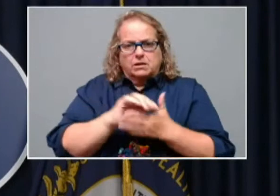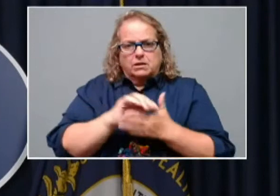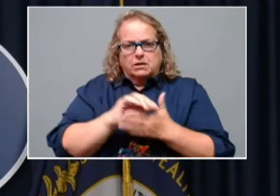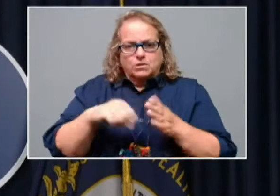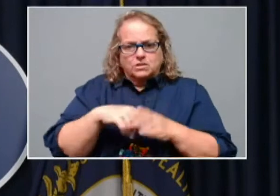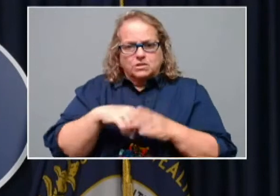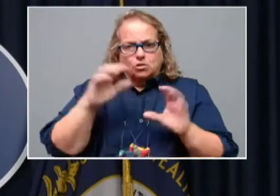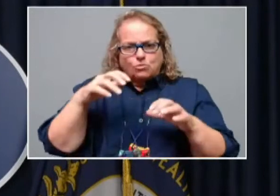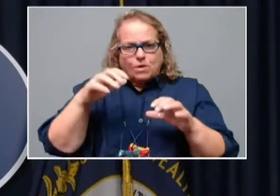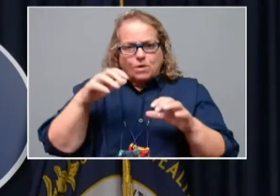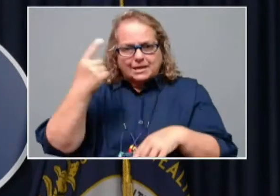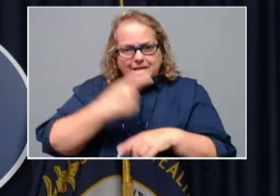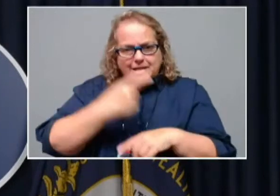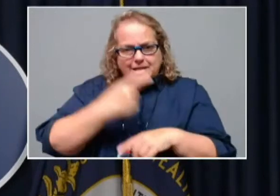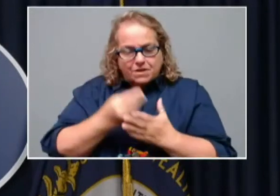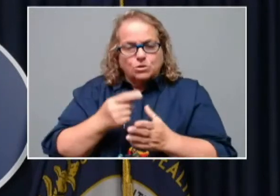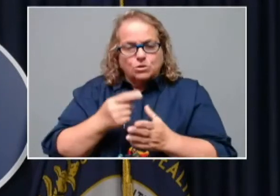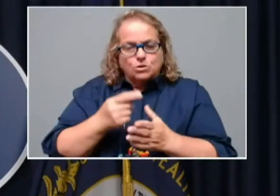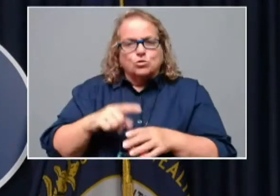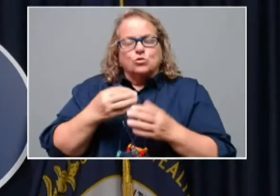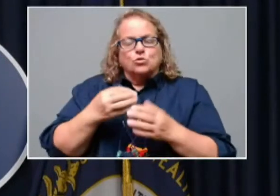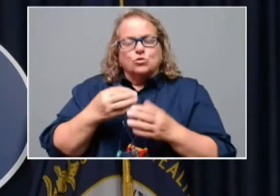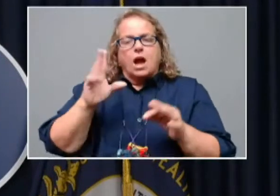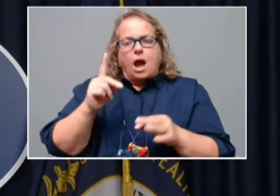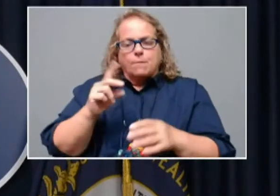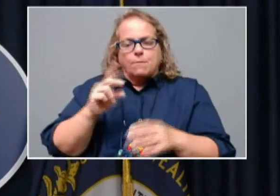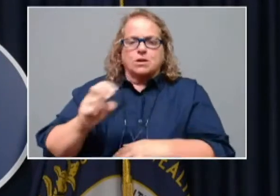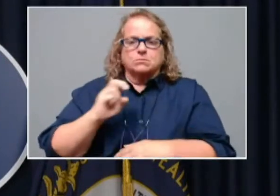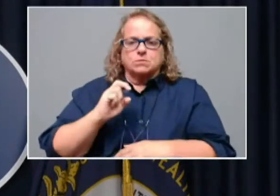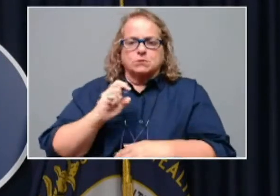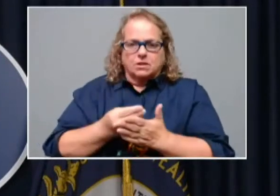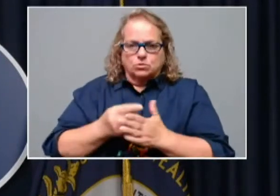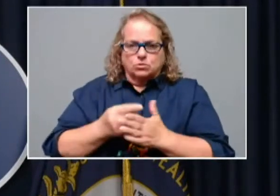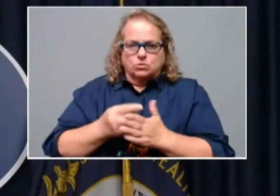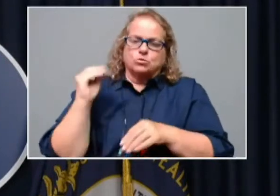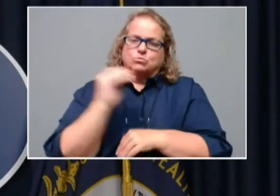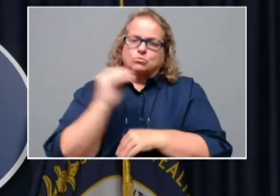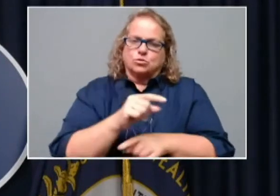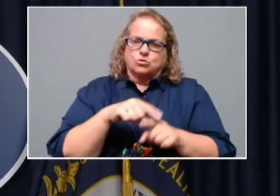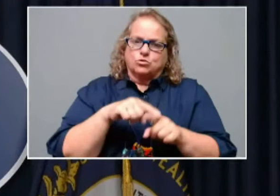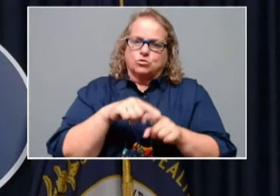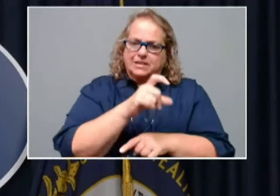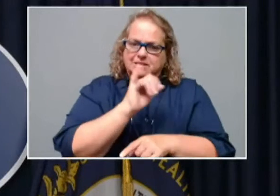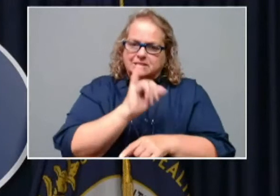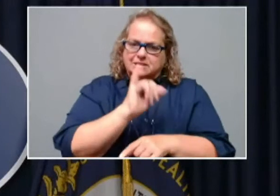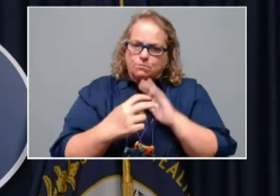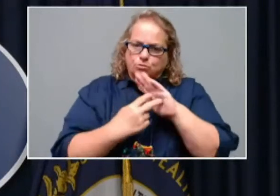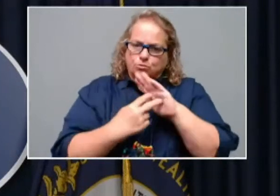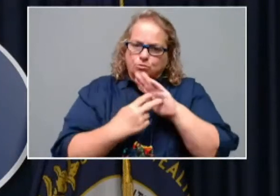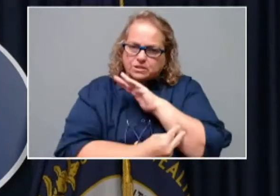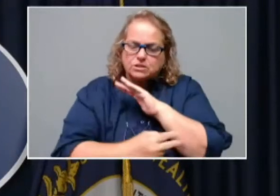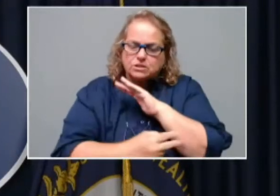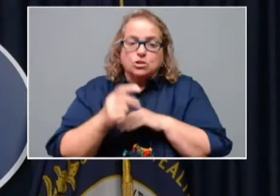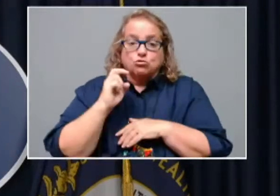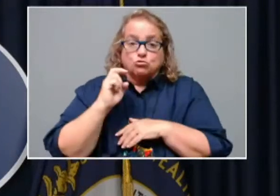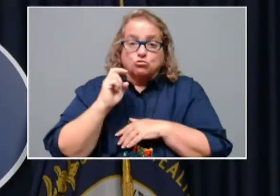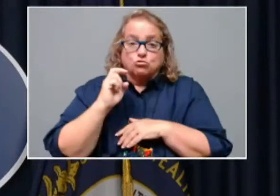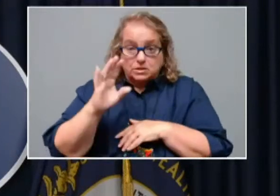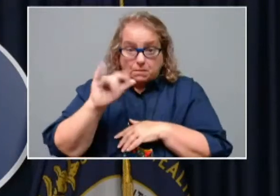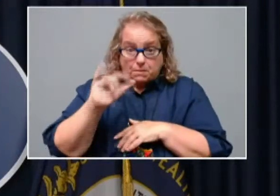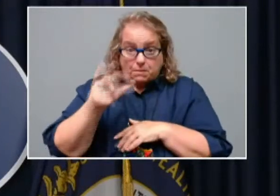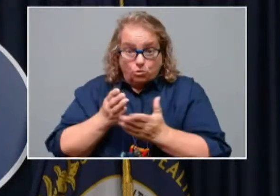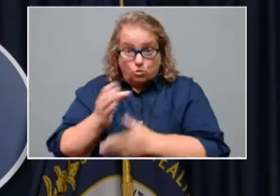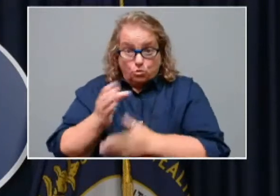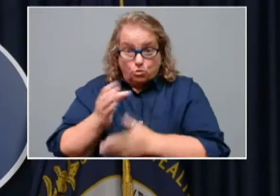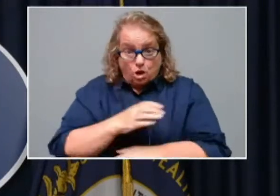additional transportation cabinet funds to put into that bridge. With this transportation bill going through Congress, if it passes,